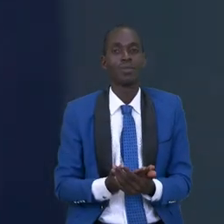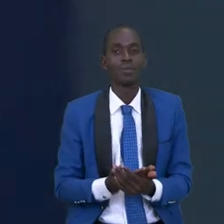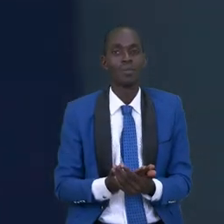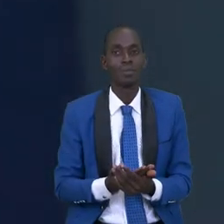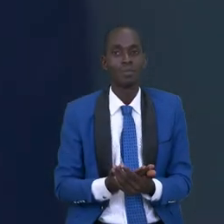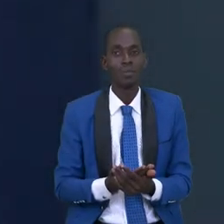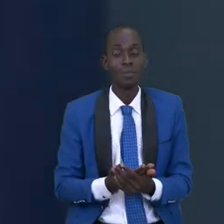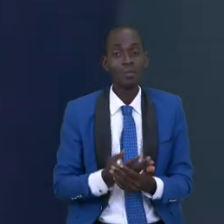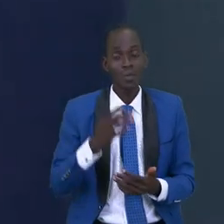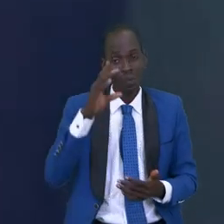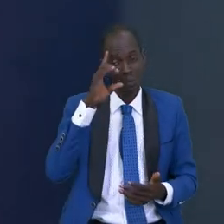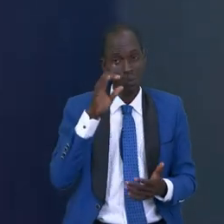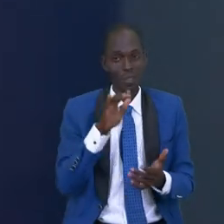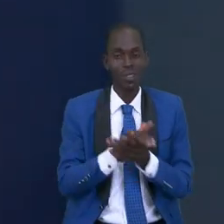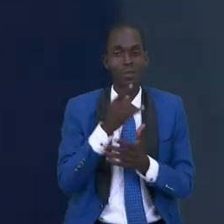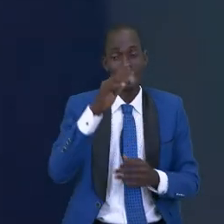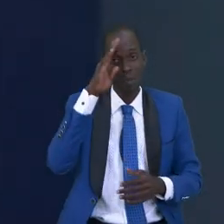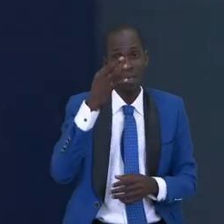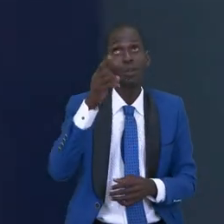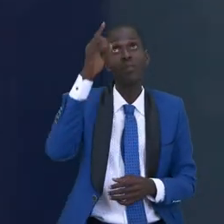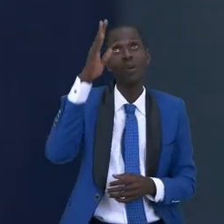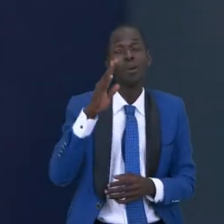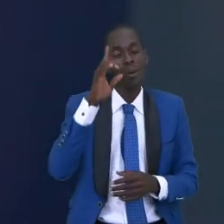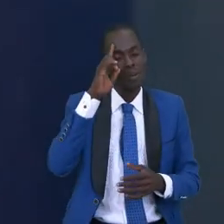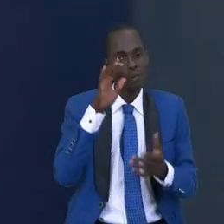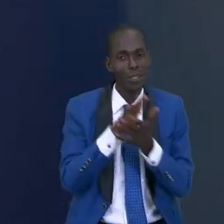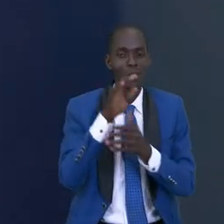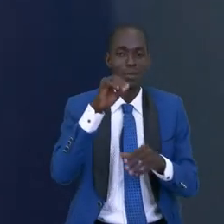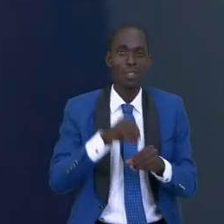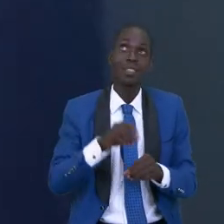Believe the man of God. Believe in his word.